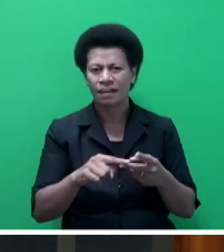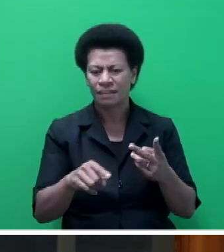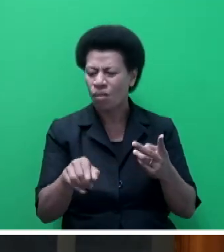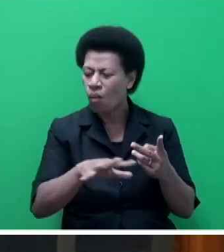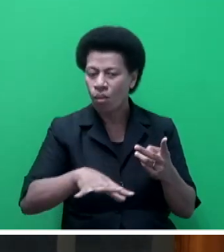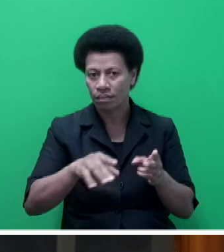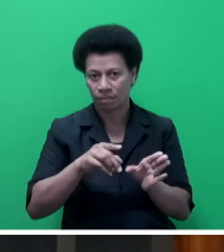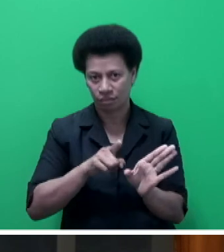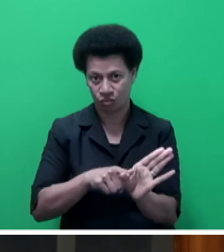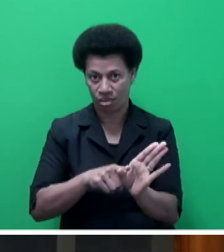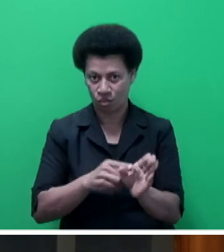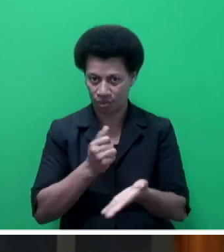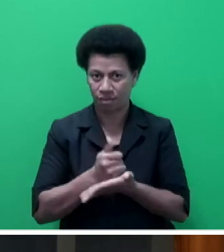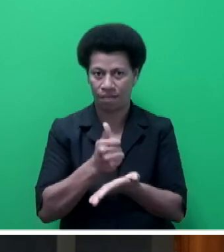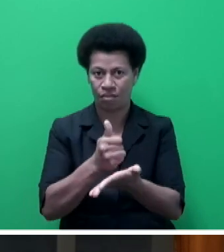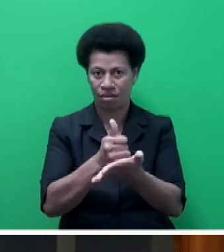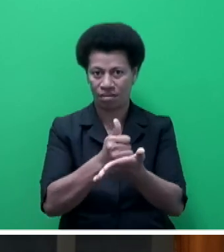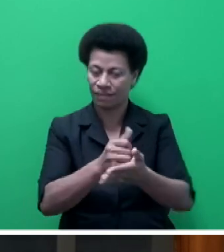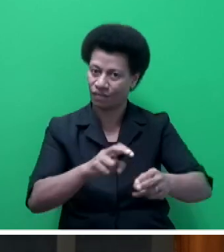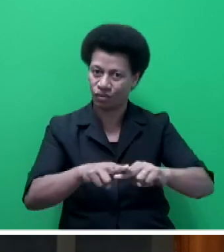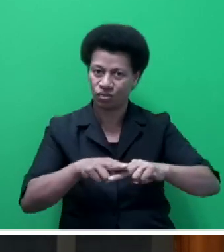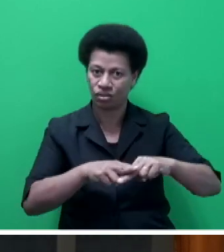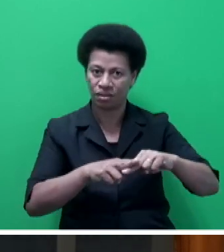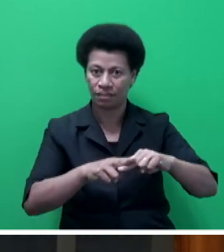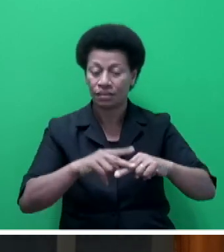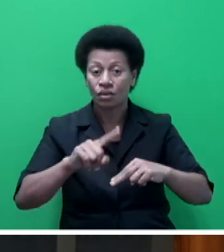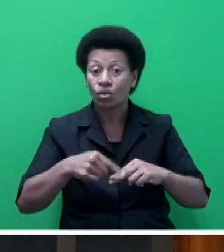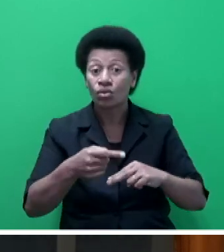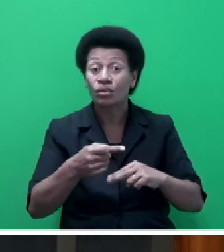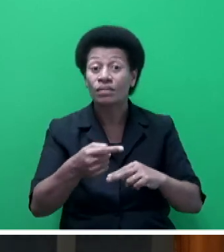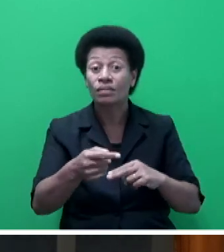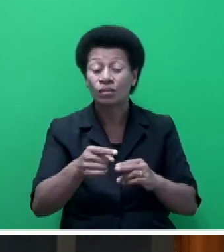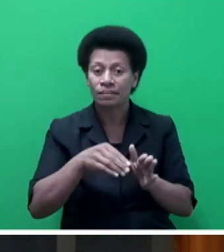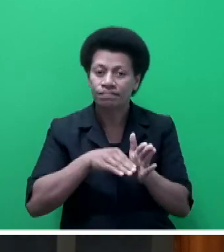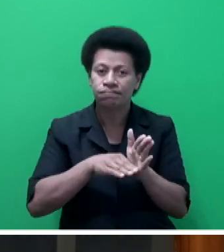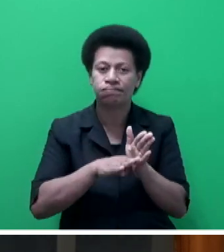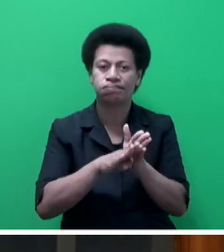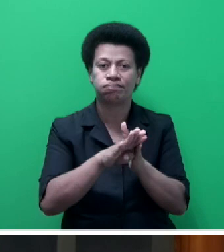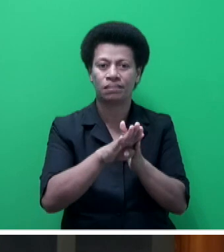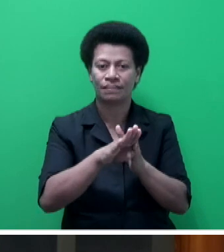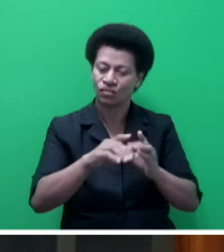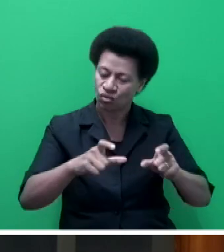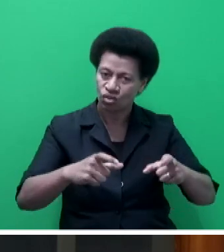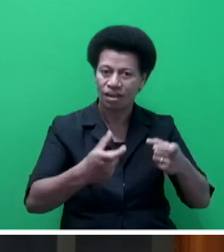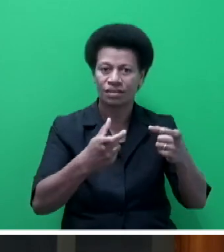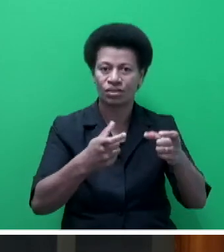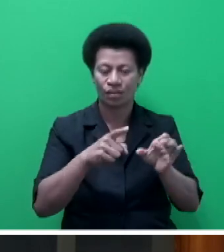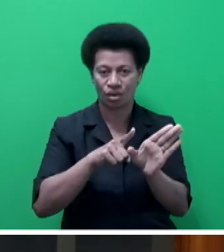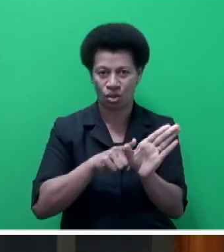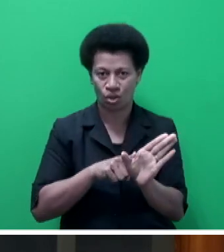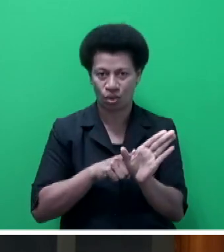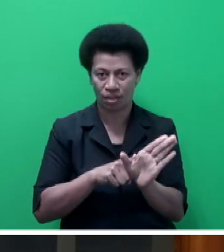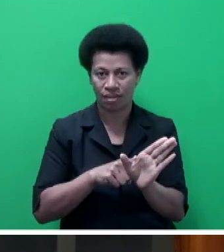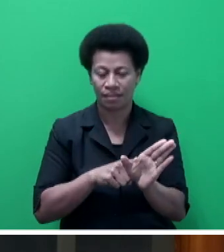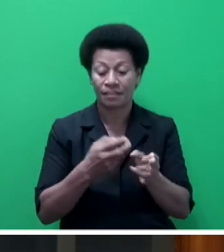across the nation and continue to strive to meet the unique challenges of our youths with the